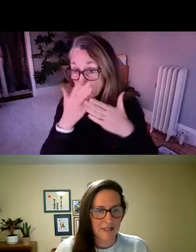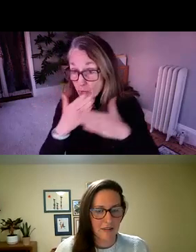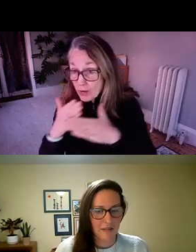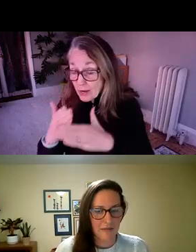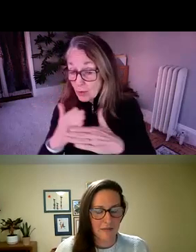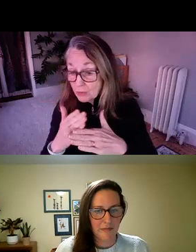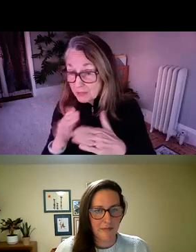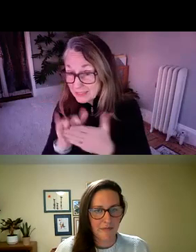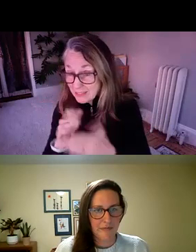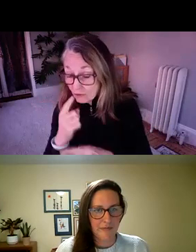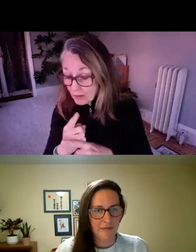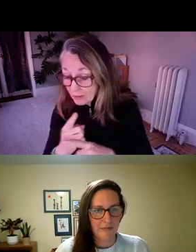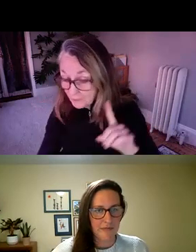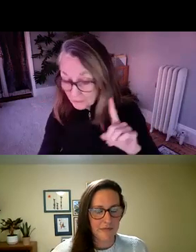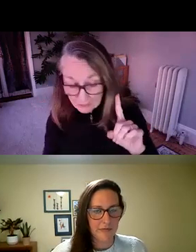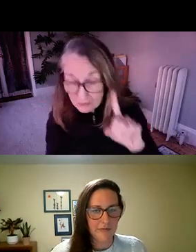Is that right?